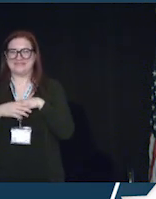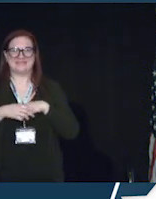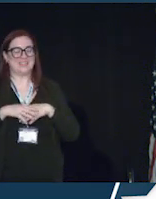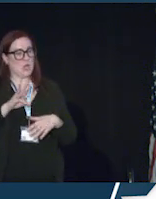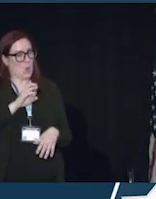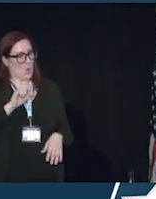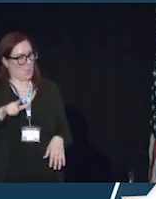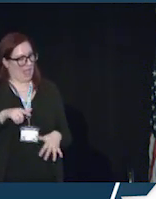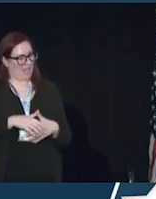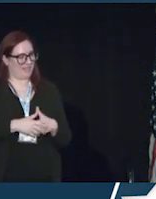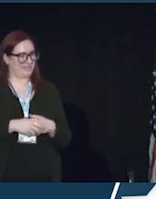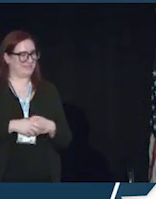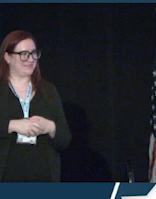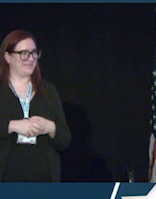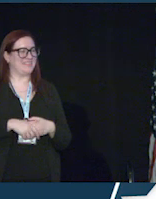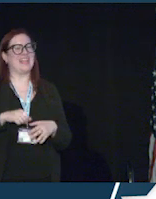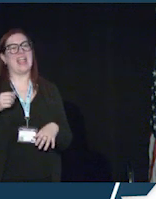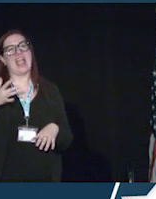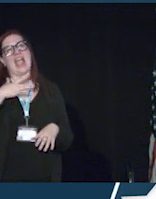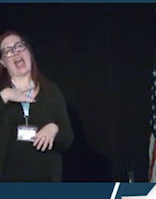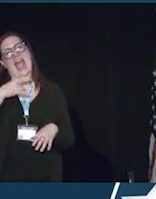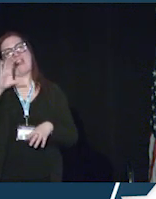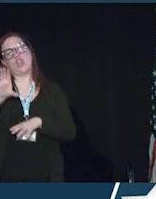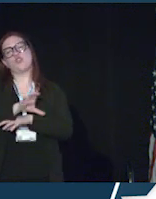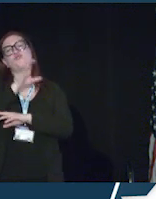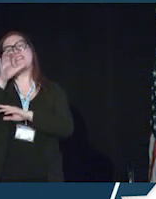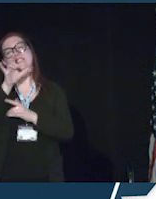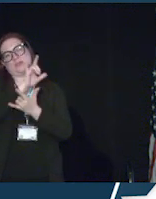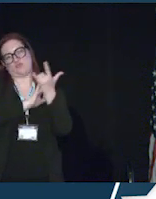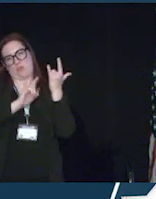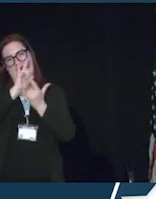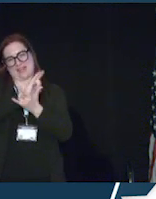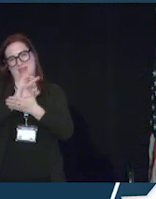Well, I do like Christmas romantic movies,